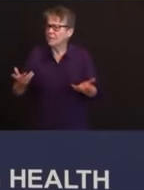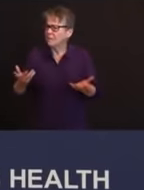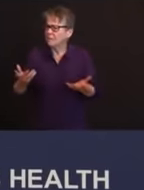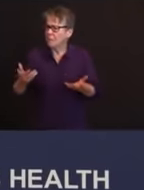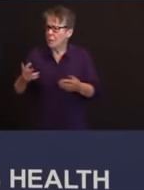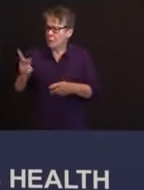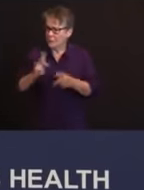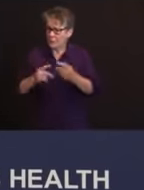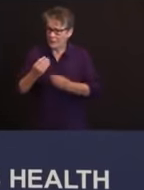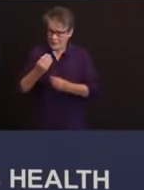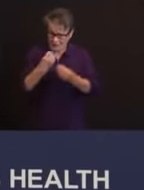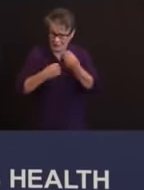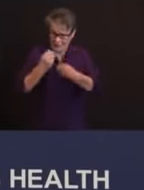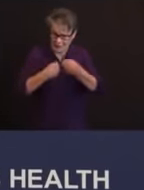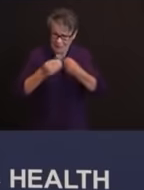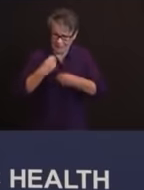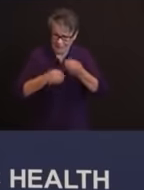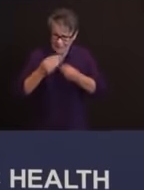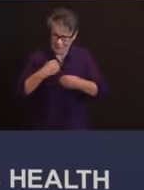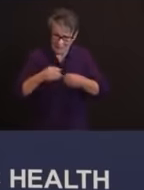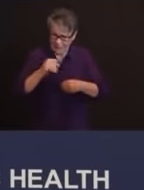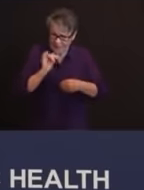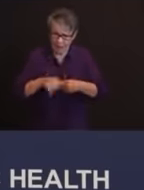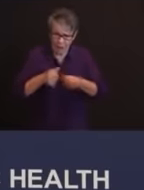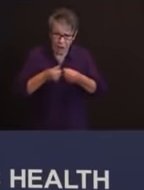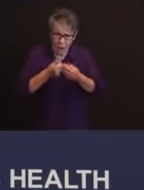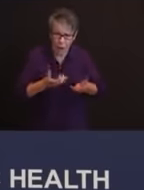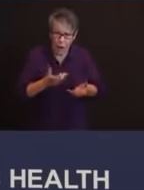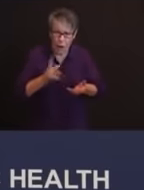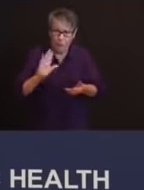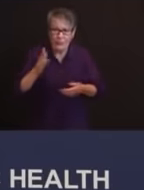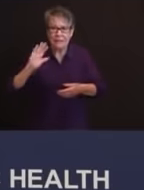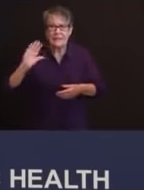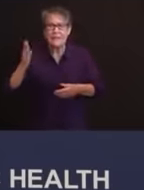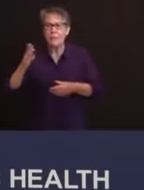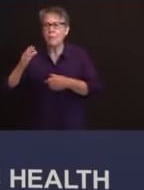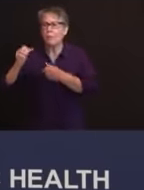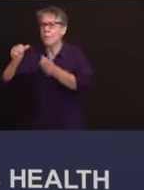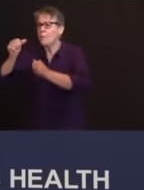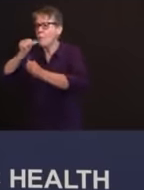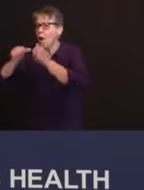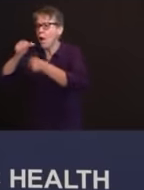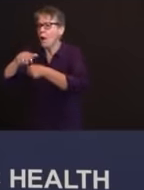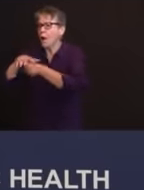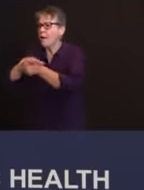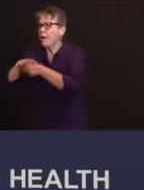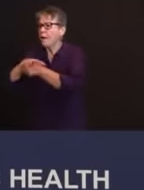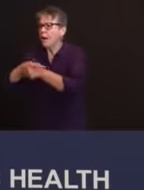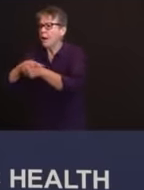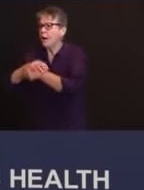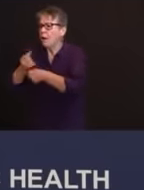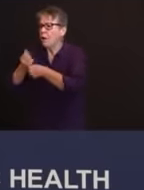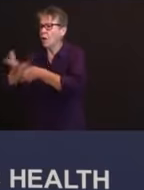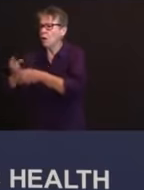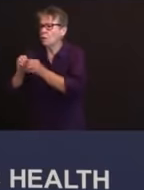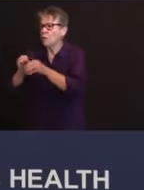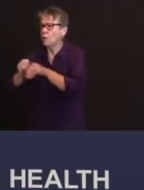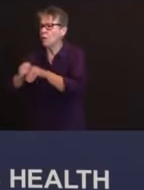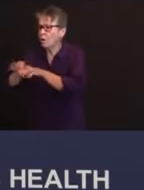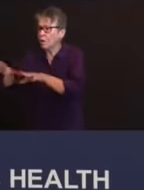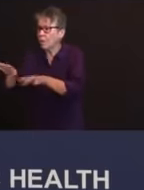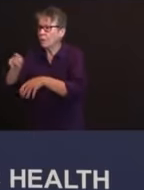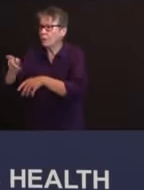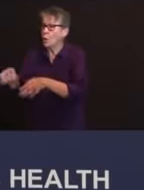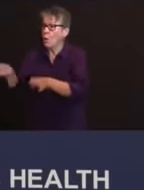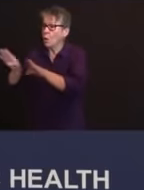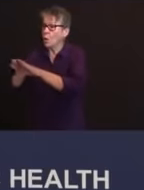airflow, as you described, coming from the bar area. So if we're shutting down people sitting at the bar, presumably you're not going to have